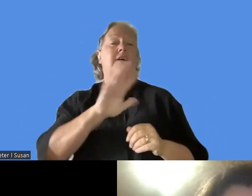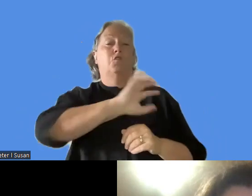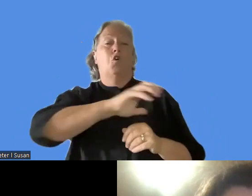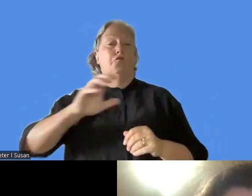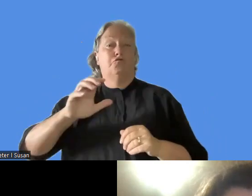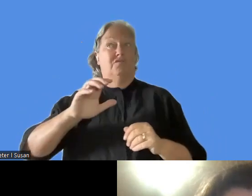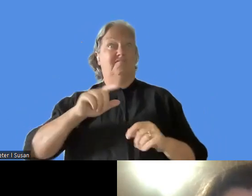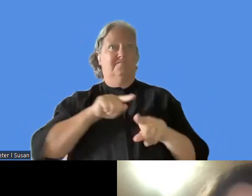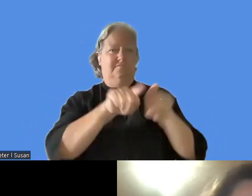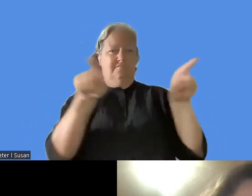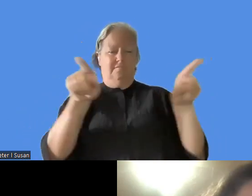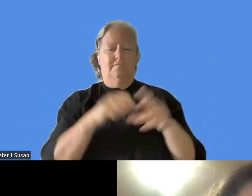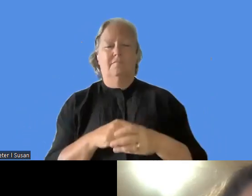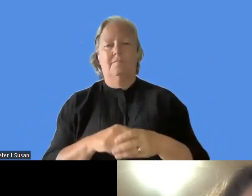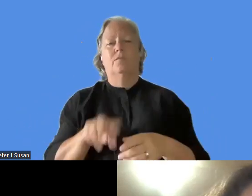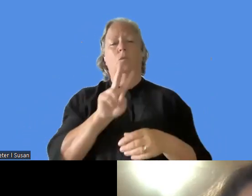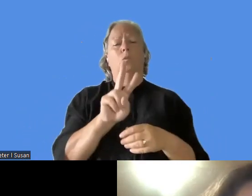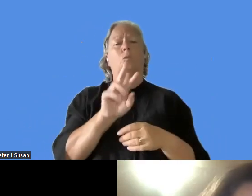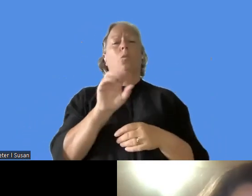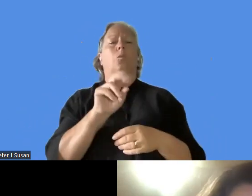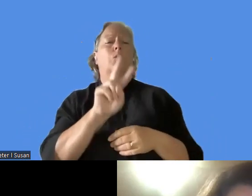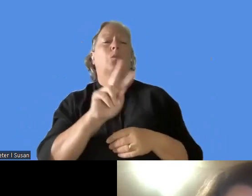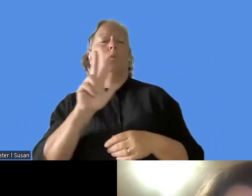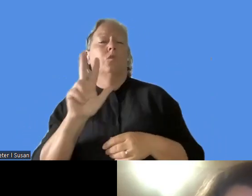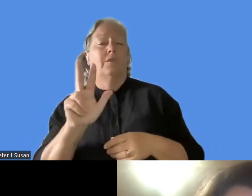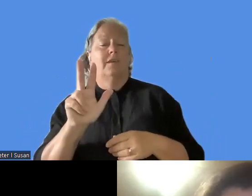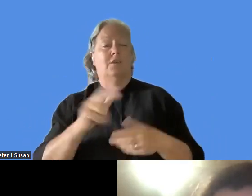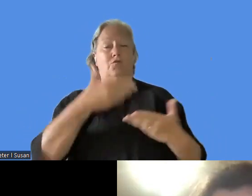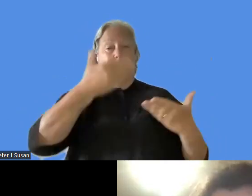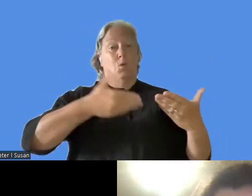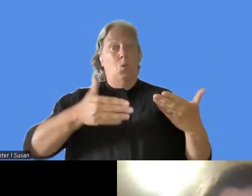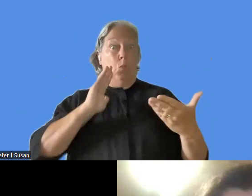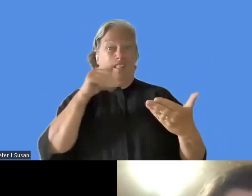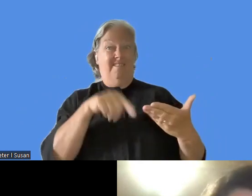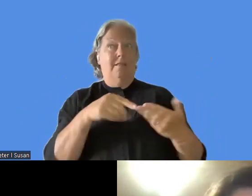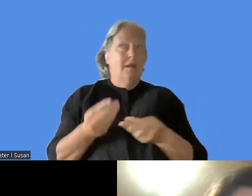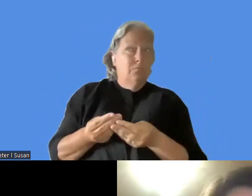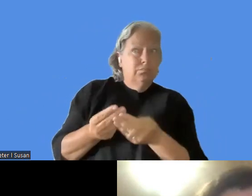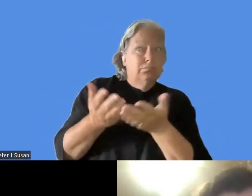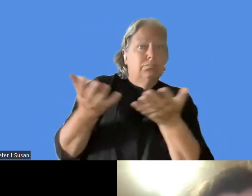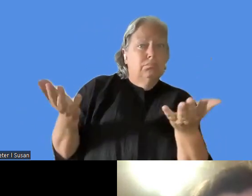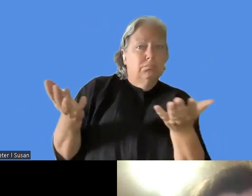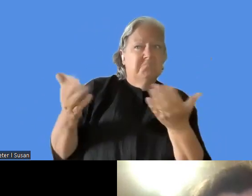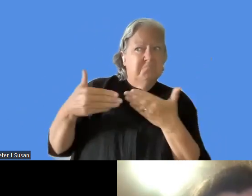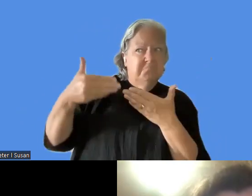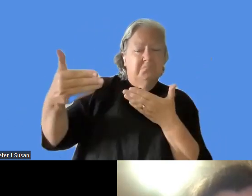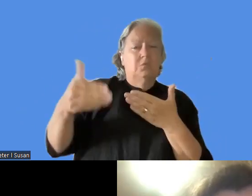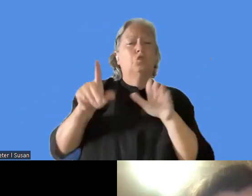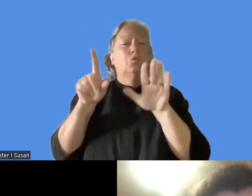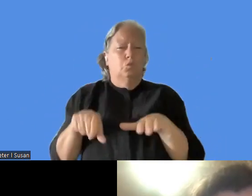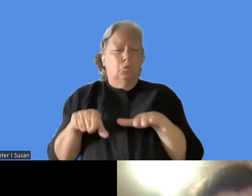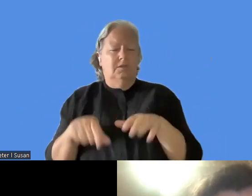The 2023 report, which will be released in June, is a proof of concept that